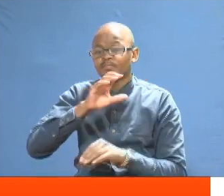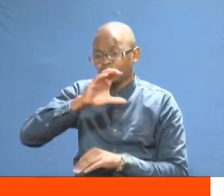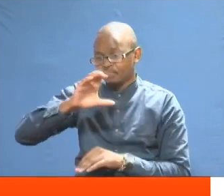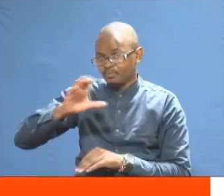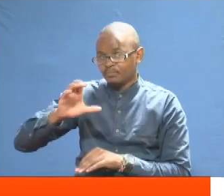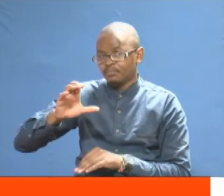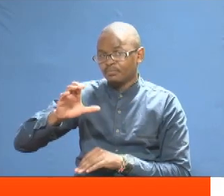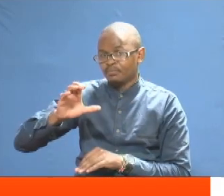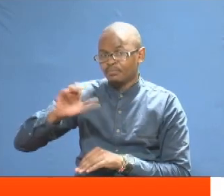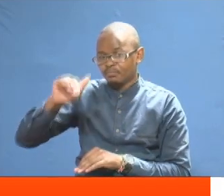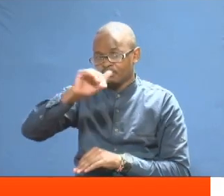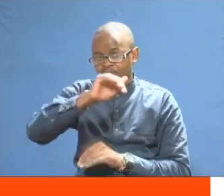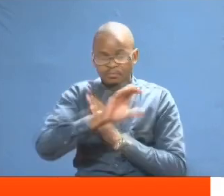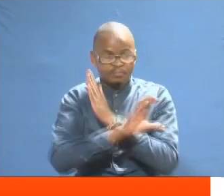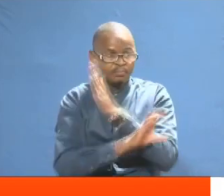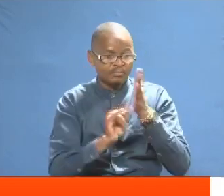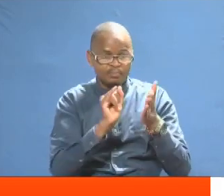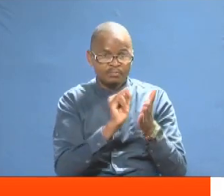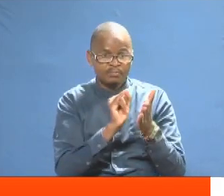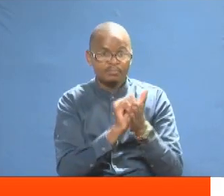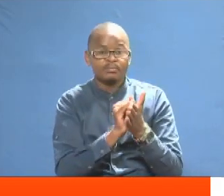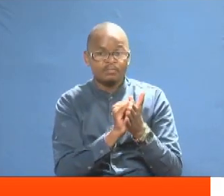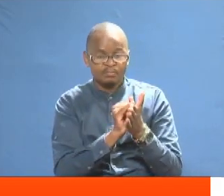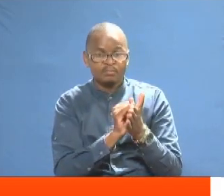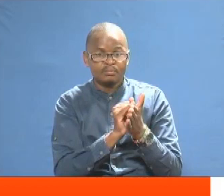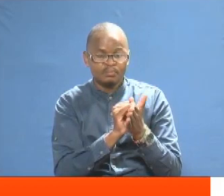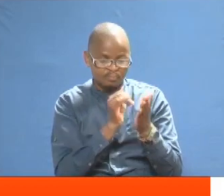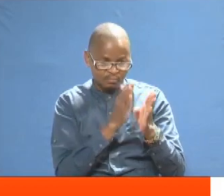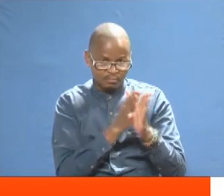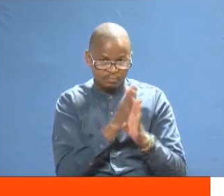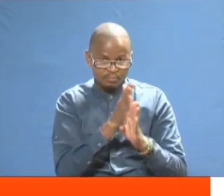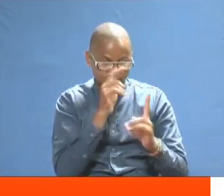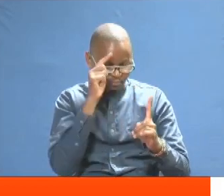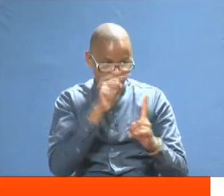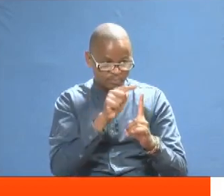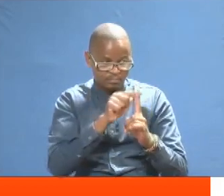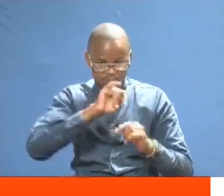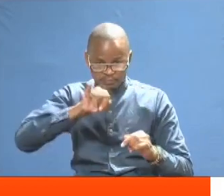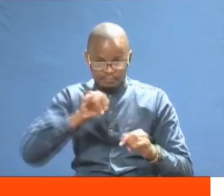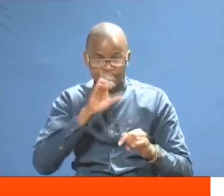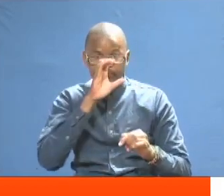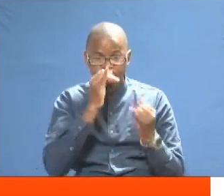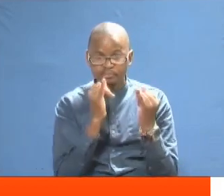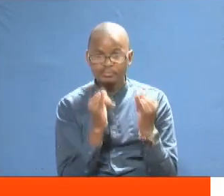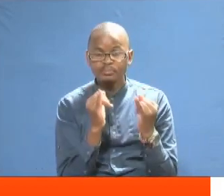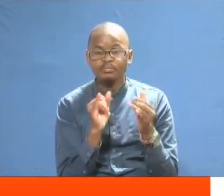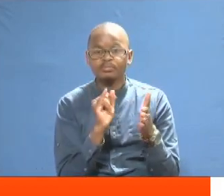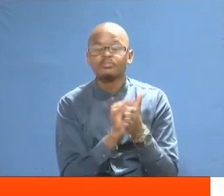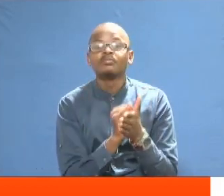county and every area in this country. That was the sole aim of Jubilee. Secondly, where Jubilee is at now is